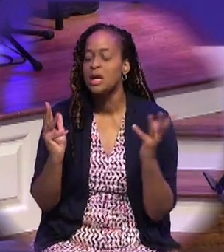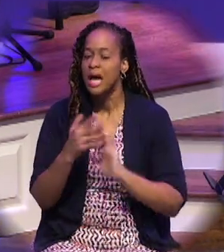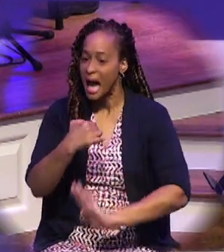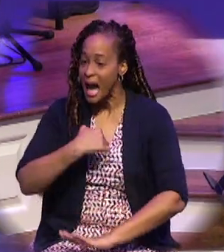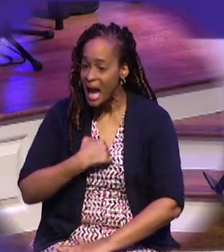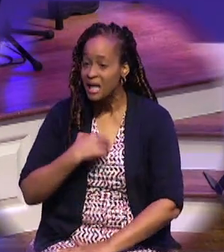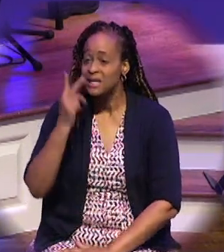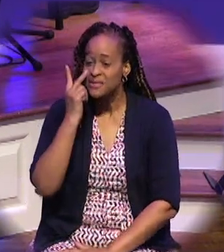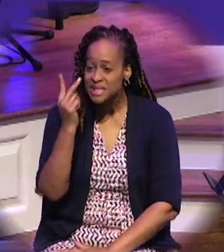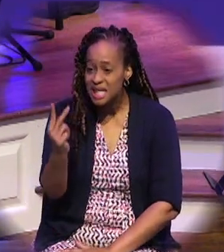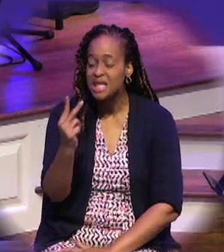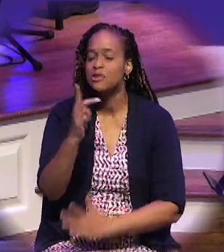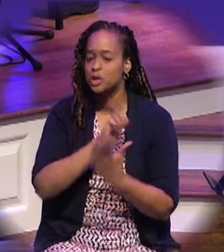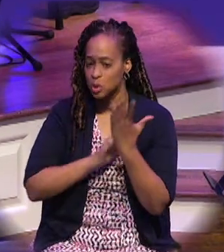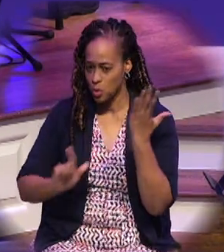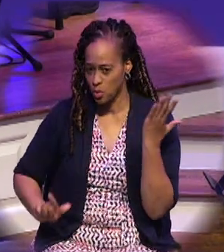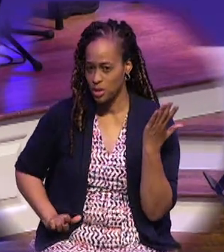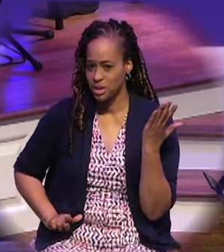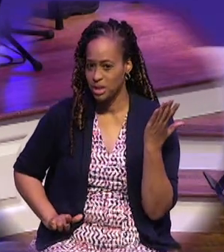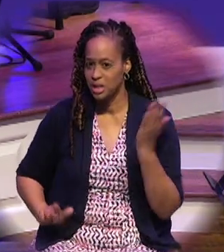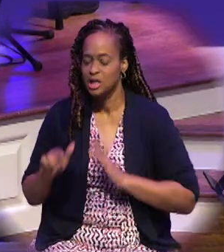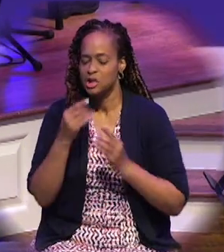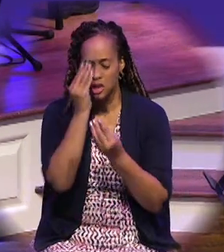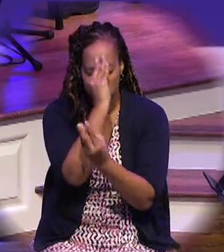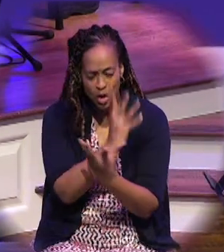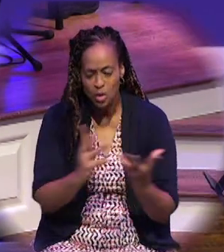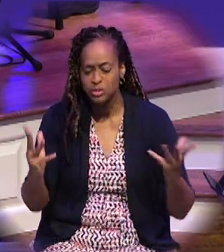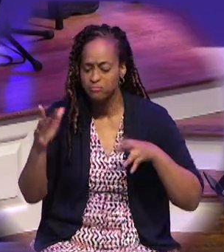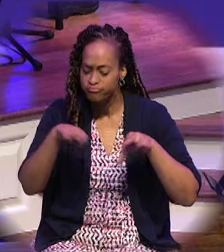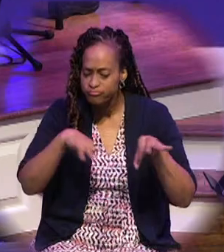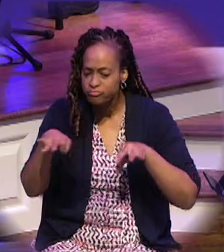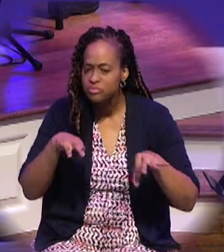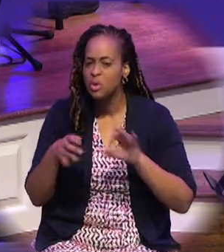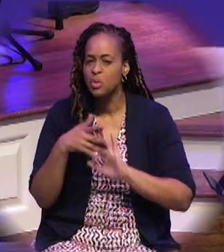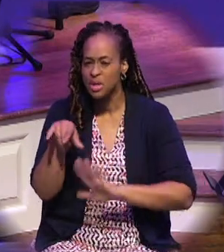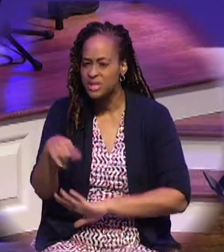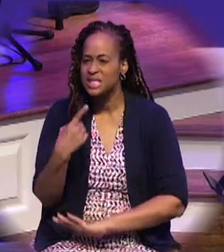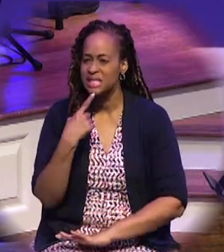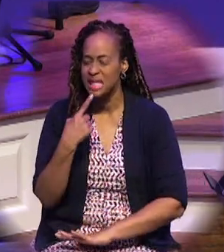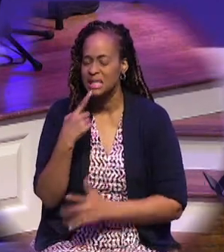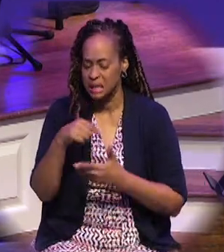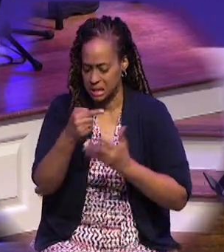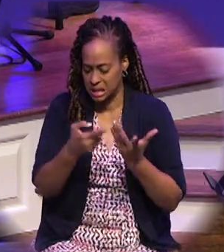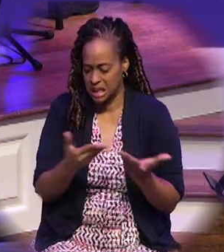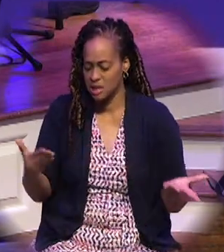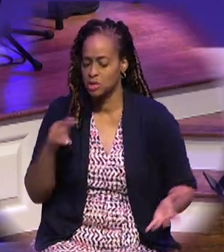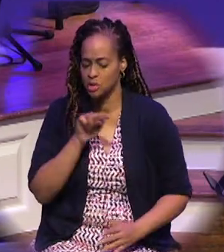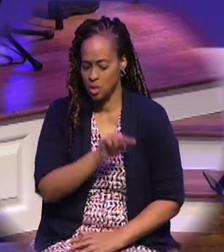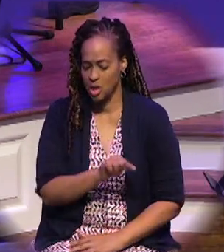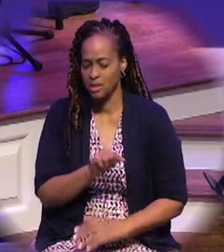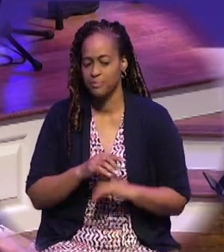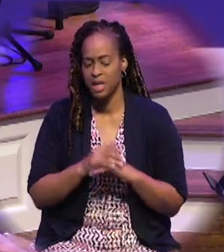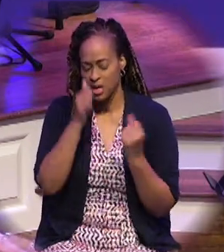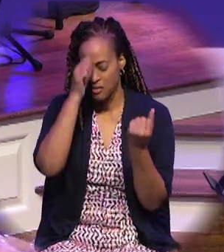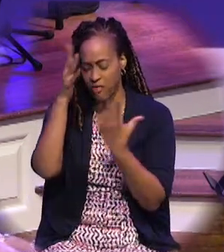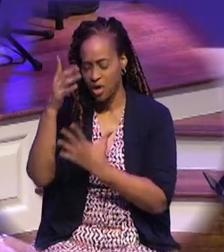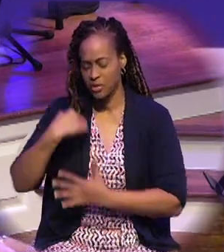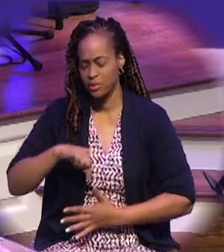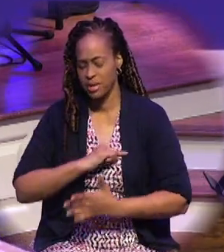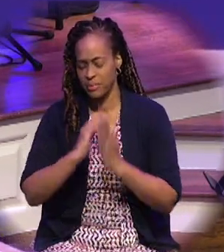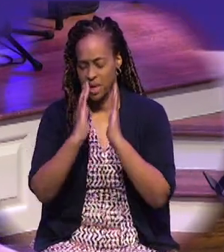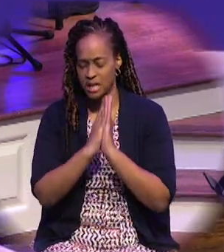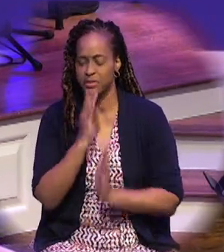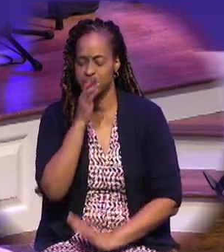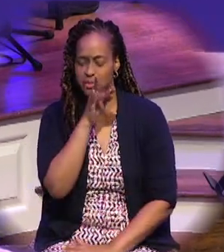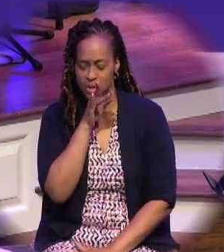have seen the Lord. And she told them that he had said these things to her. Father, we pray today that the words